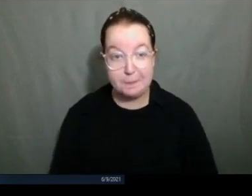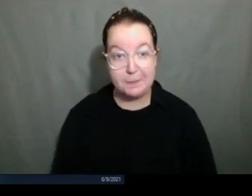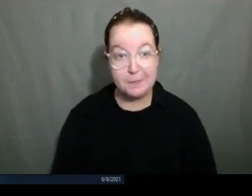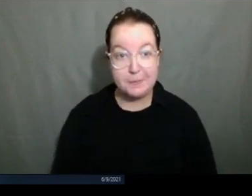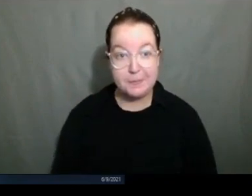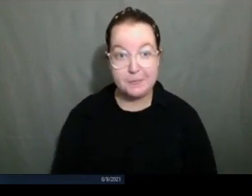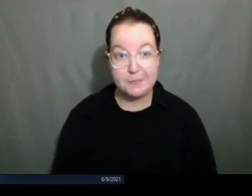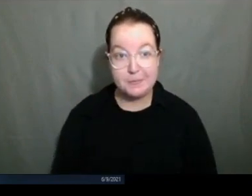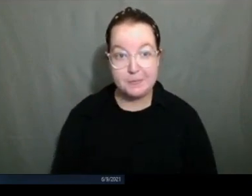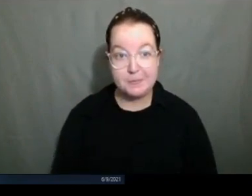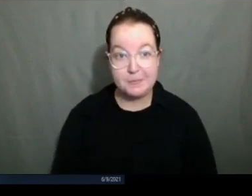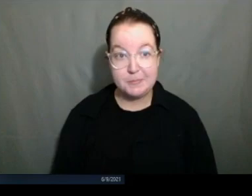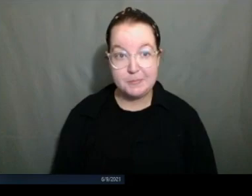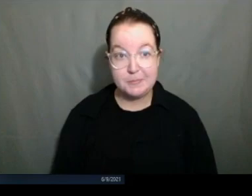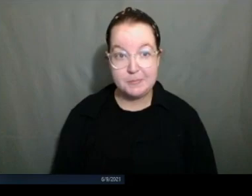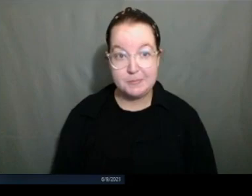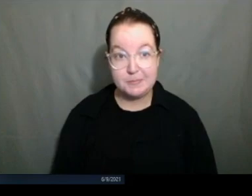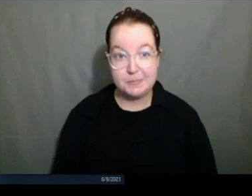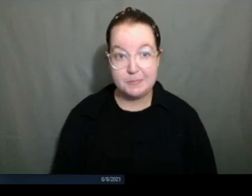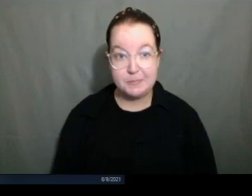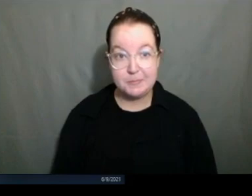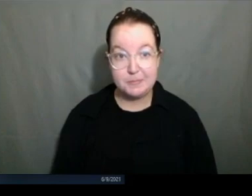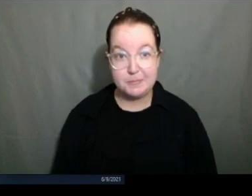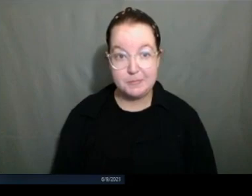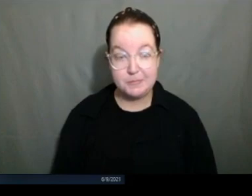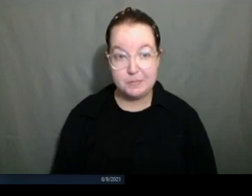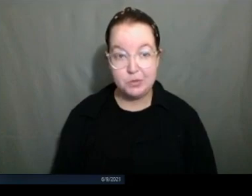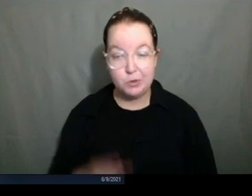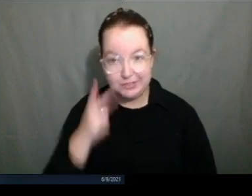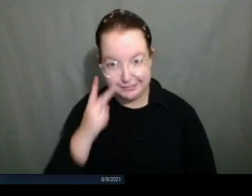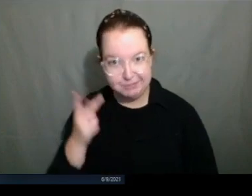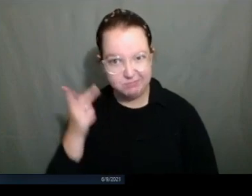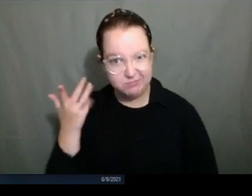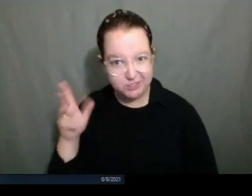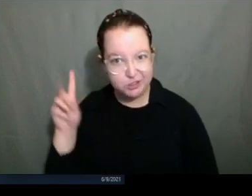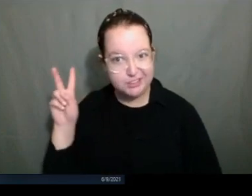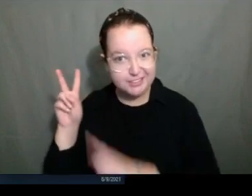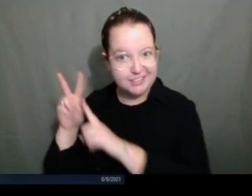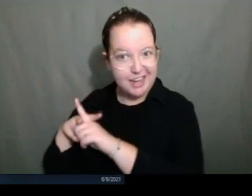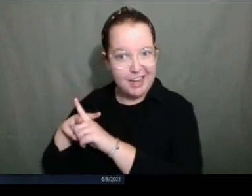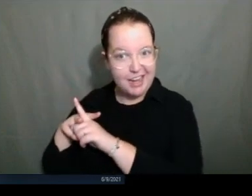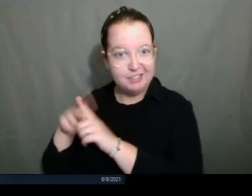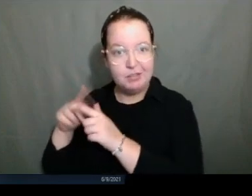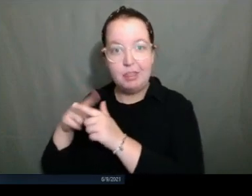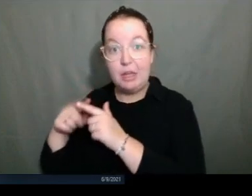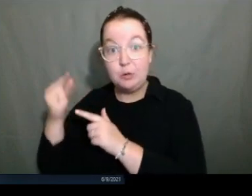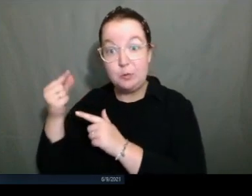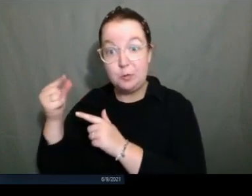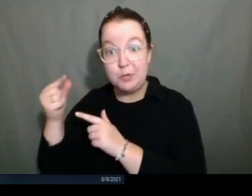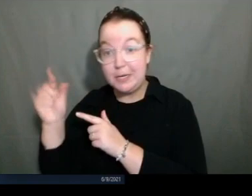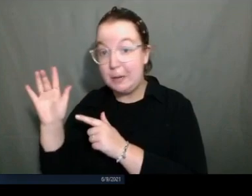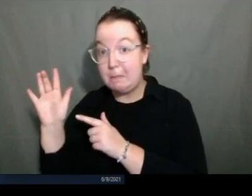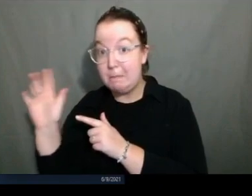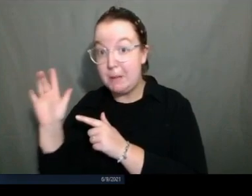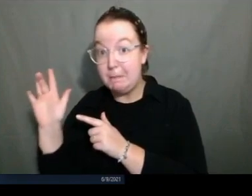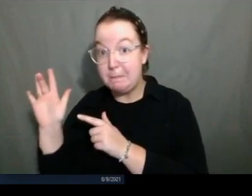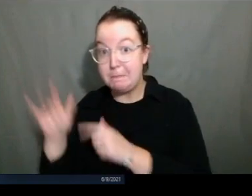You will see the username that you are assigned right here, and you'll just select Change